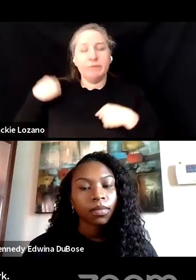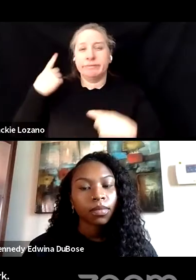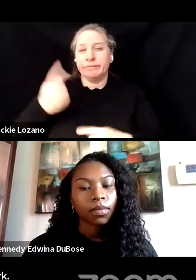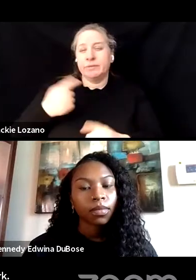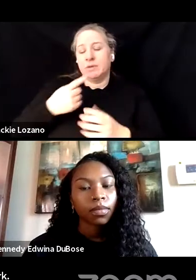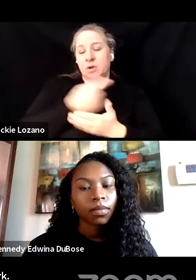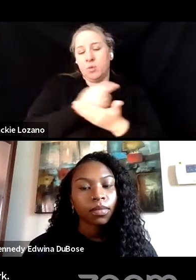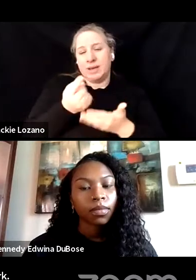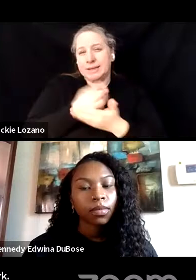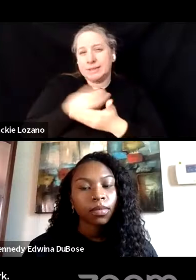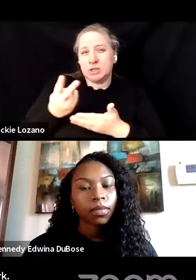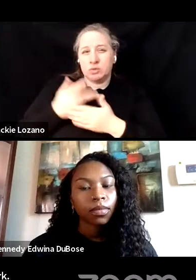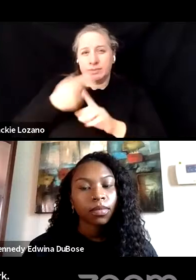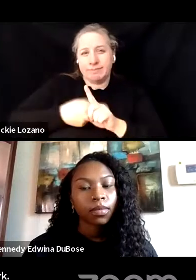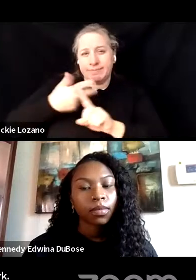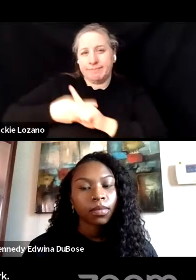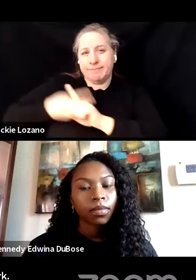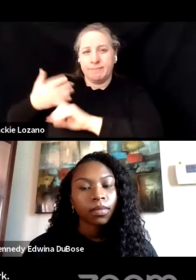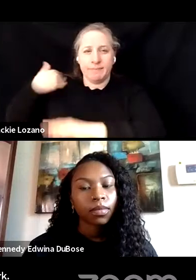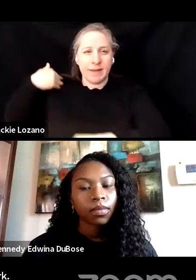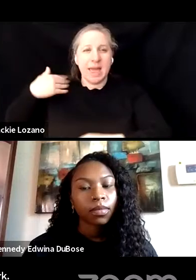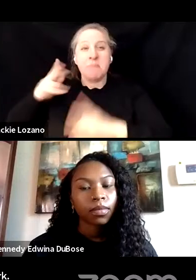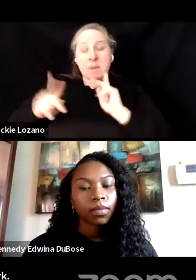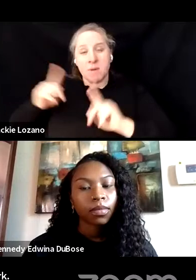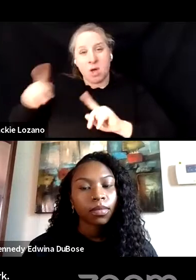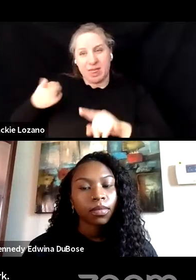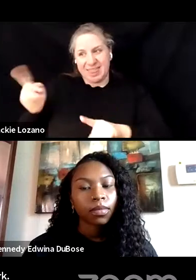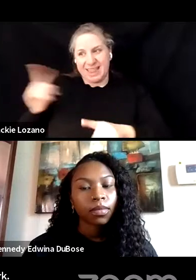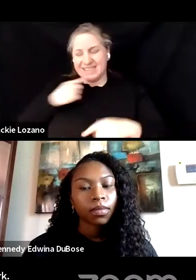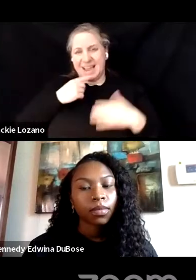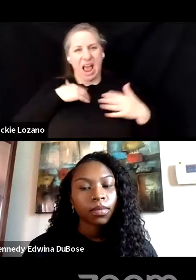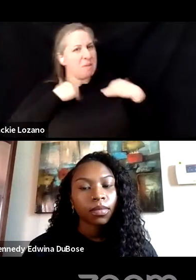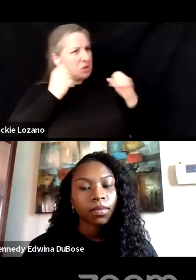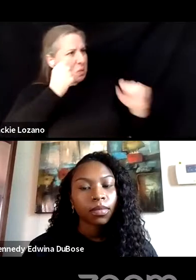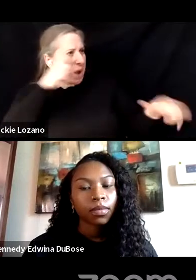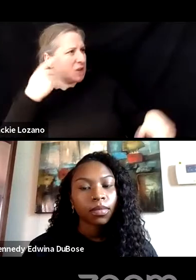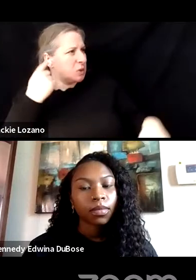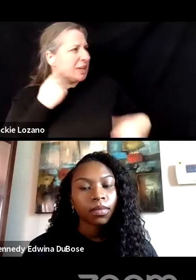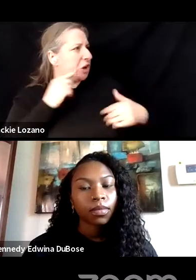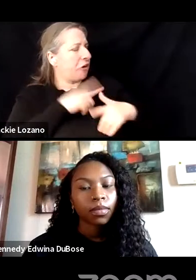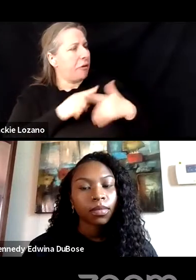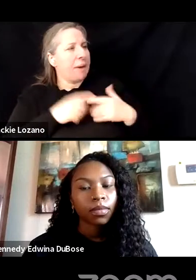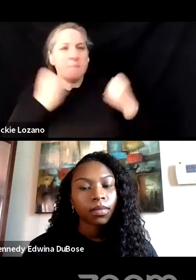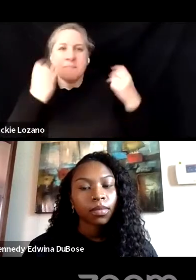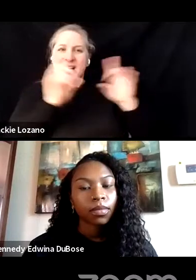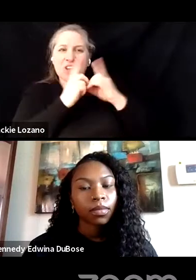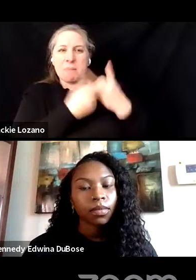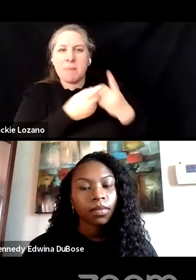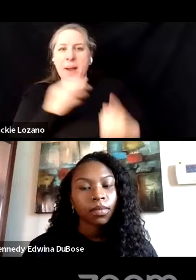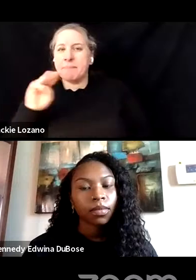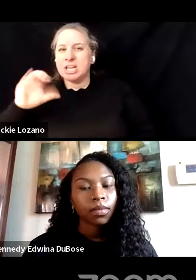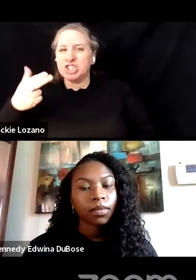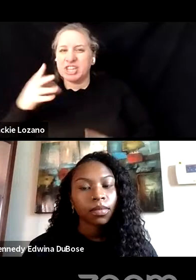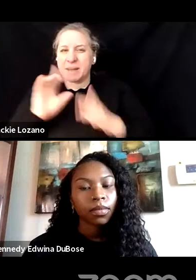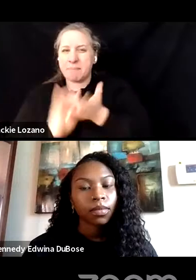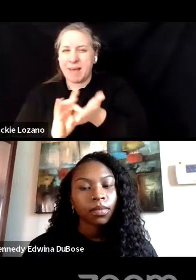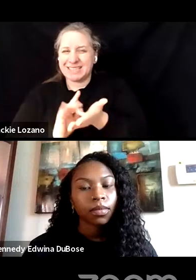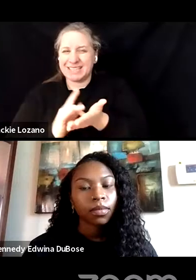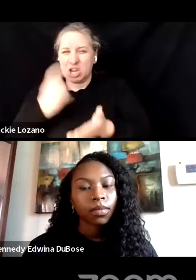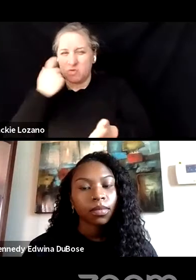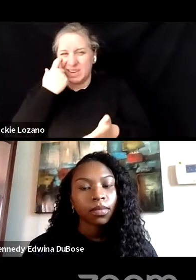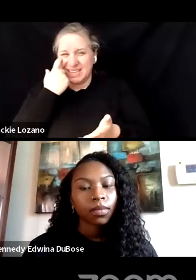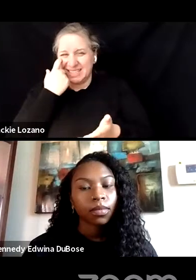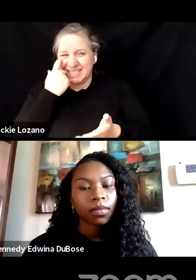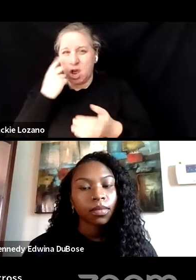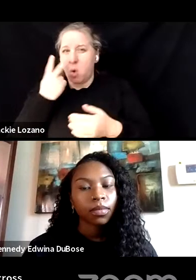since we've been here, is that people are surprised. They're surprised to then hear of some of these things. Many departments at Michigan Medicine just screened a film called